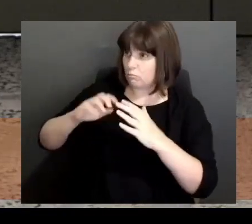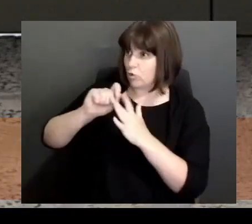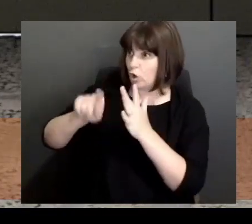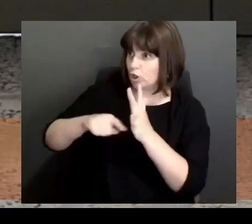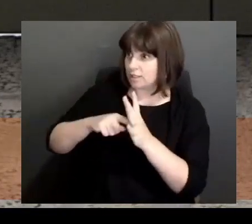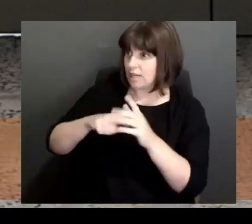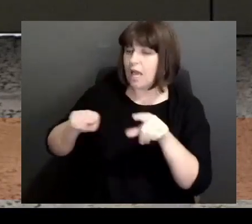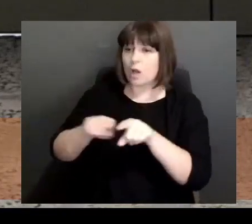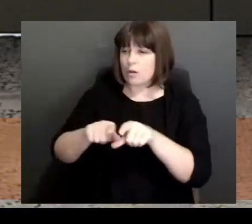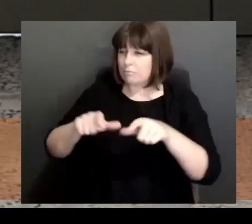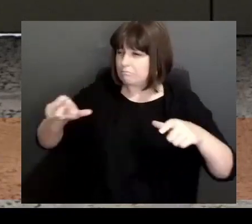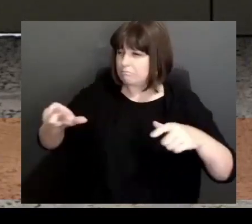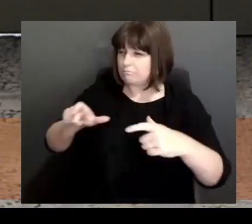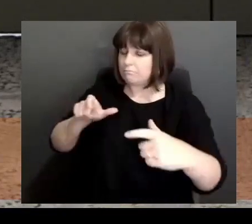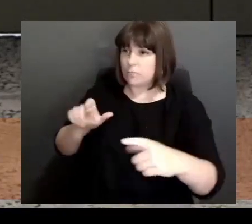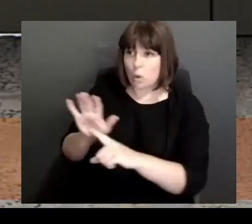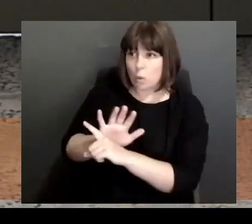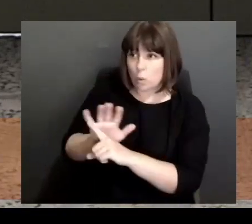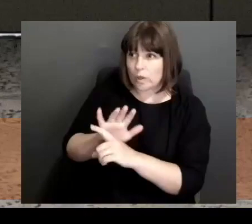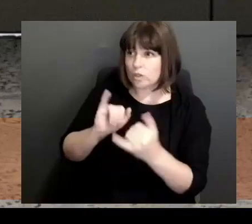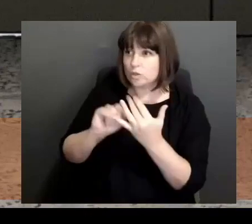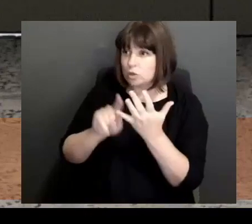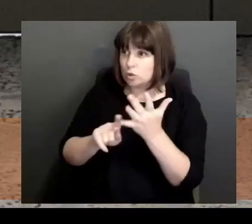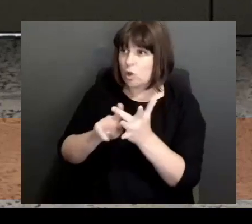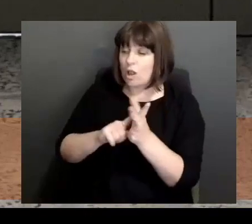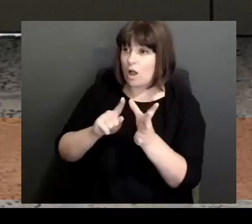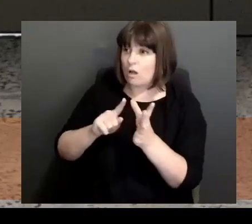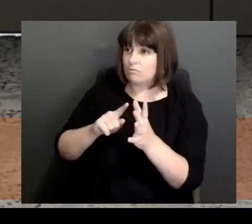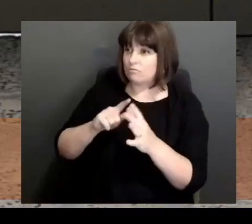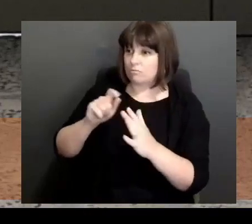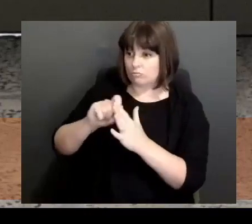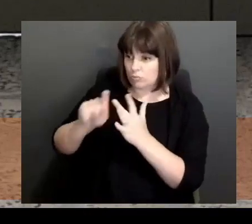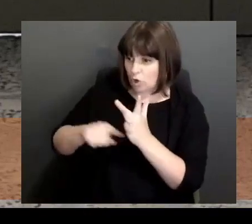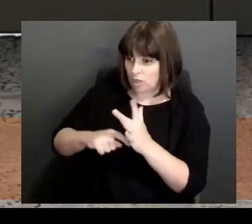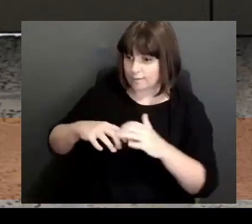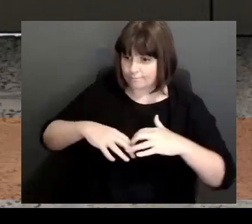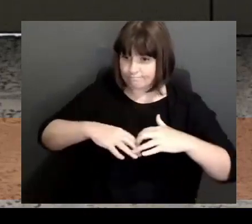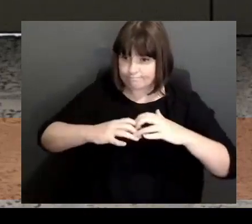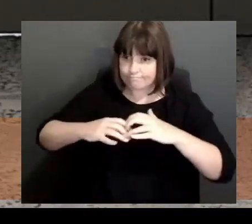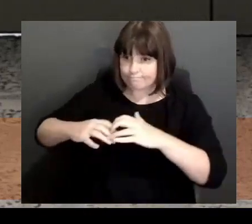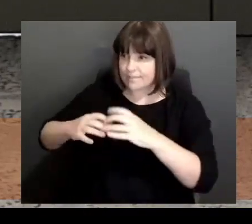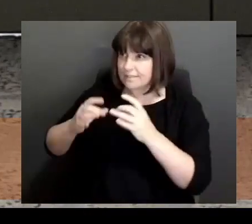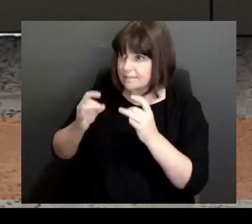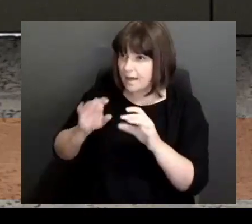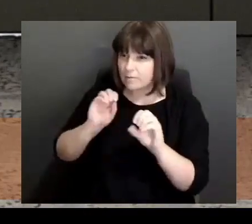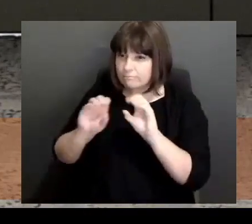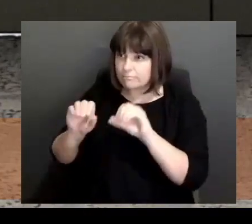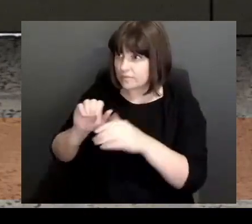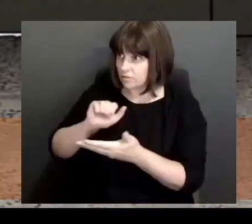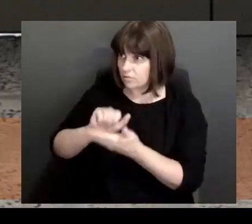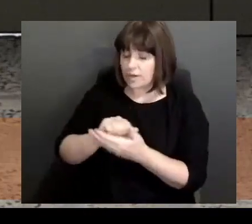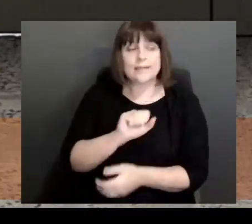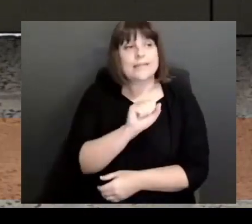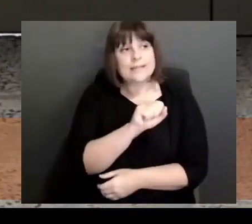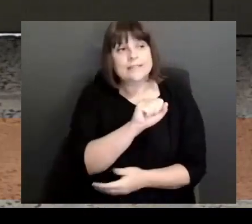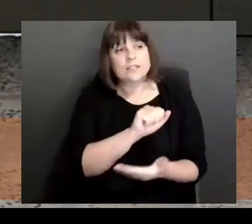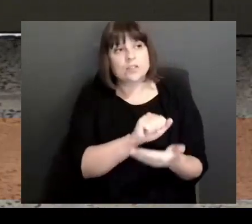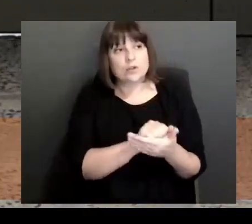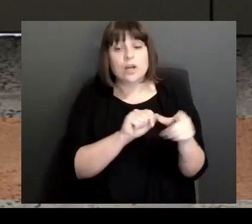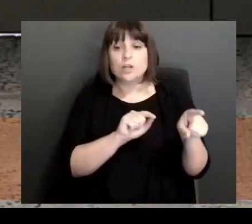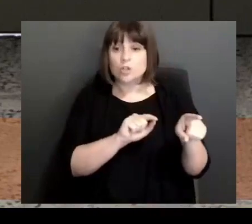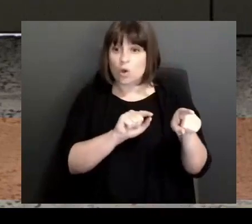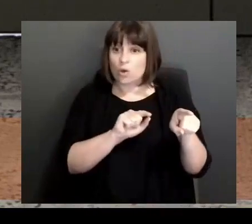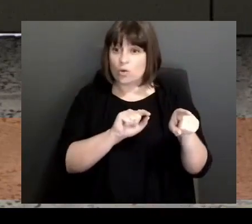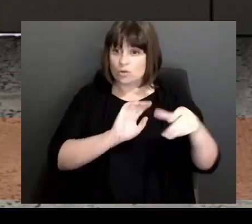and solar projects under commission or under construction. That's correct. So the closure of these power stations creates